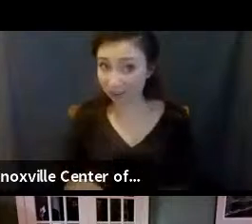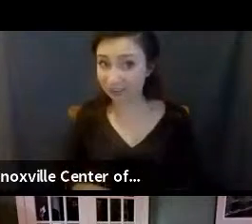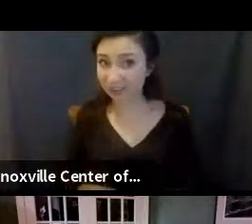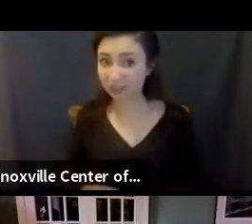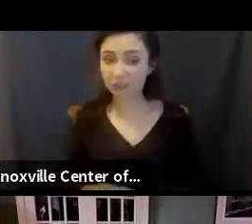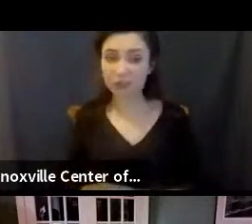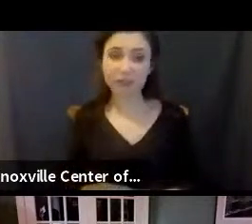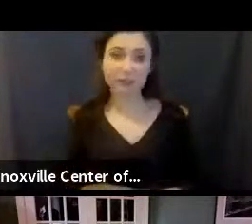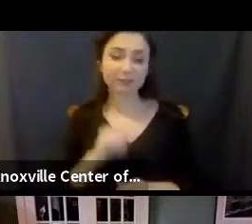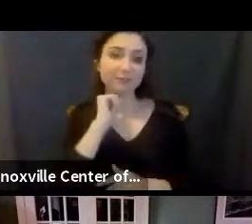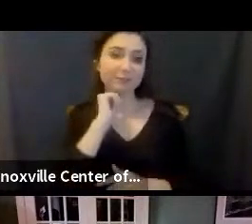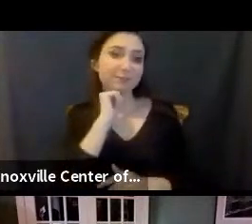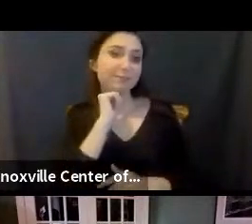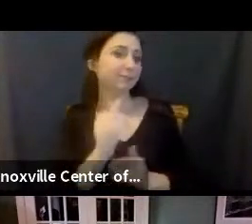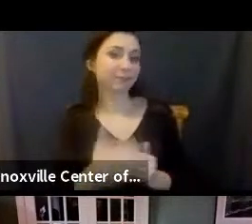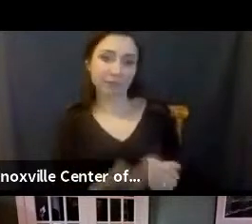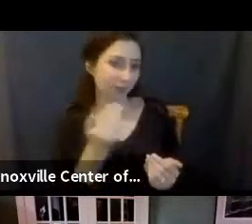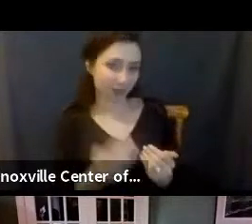Not easily.